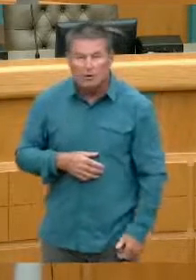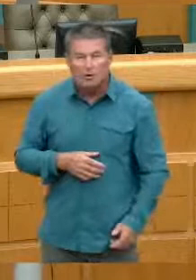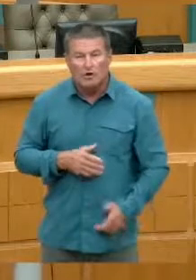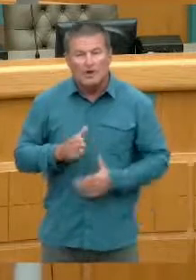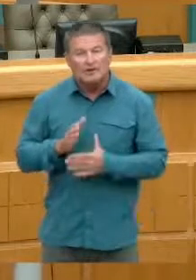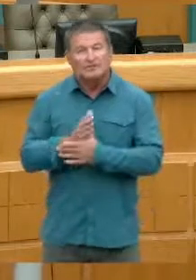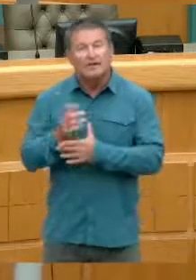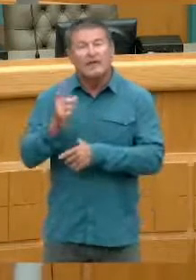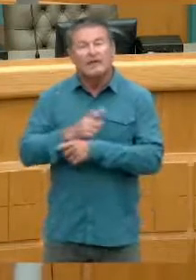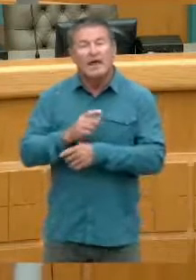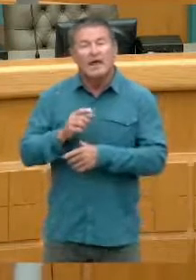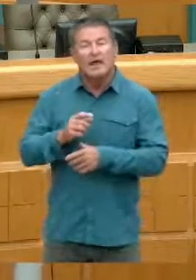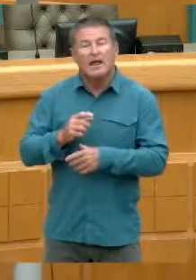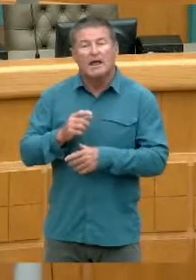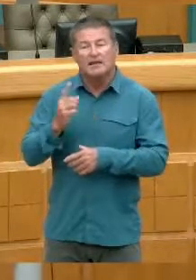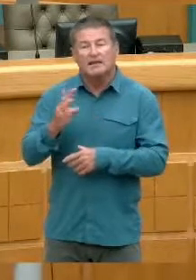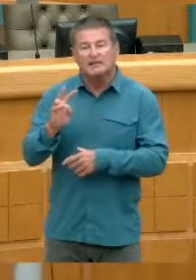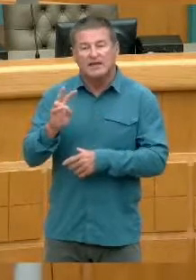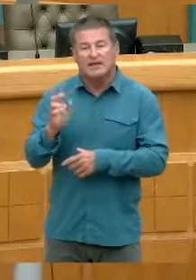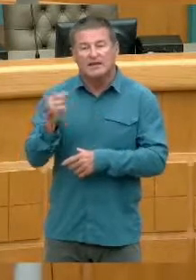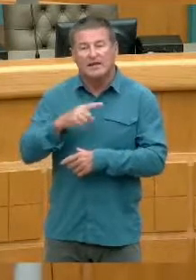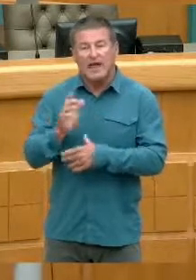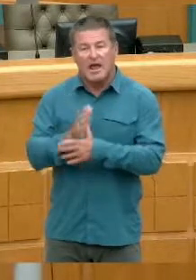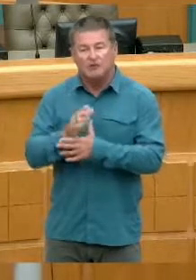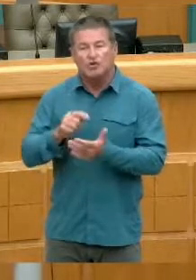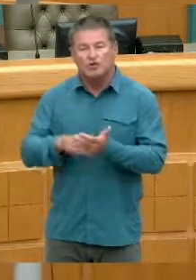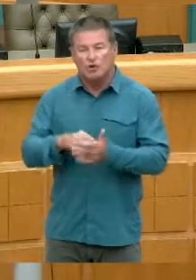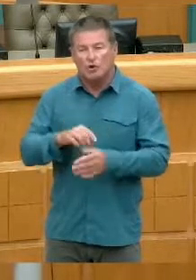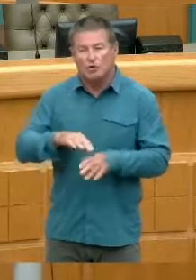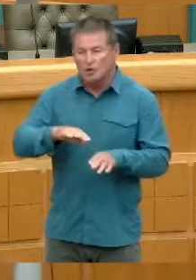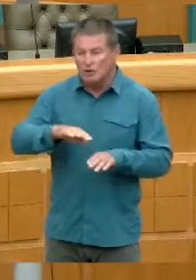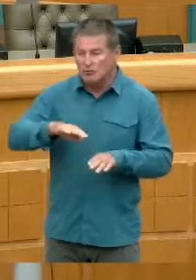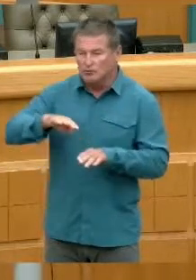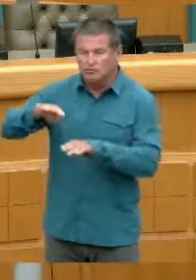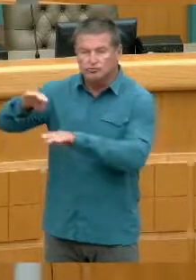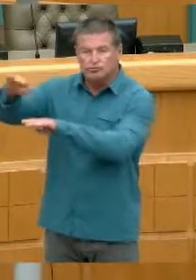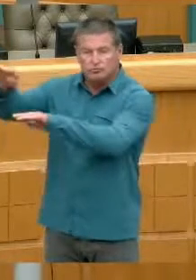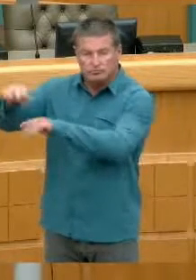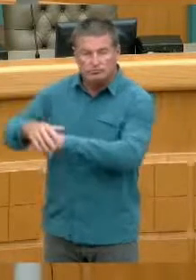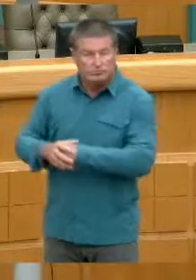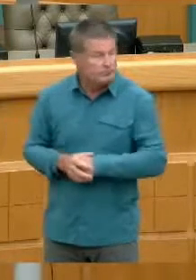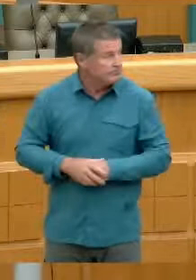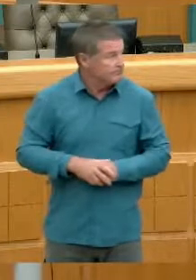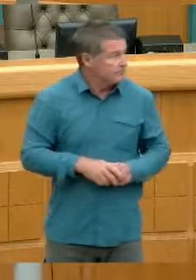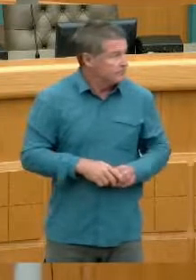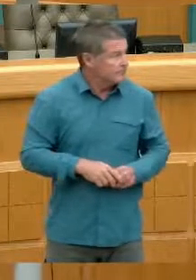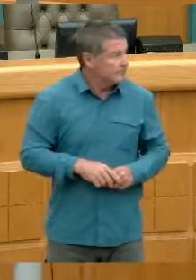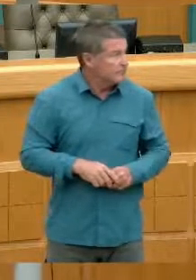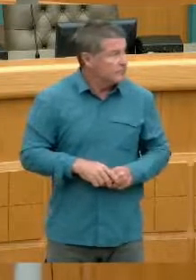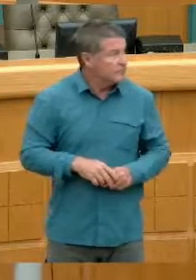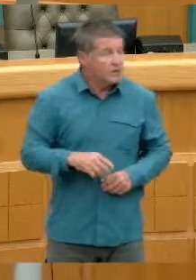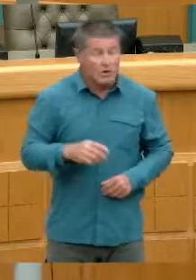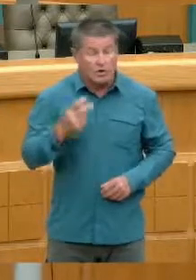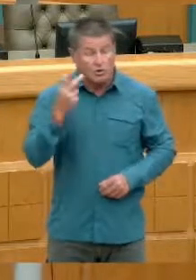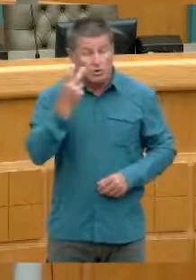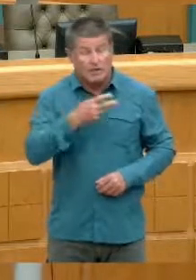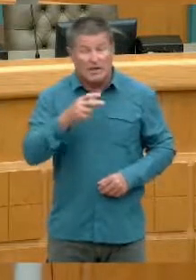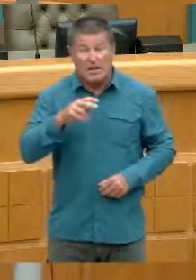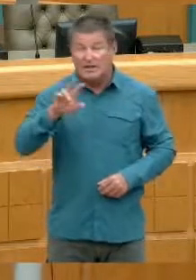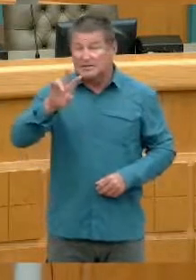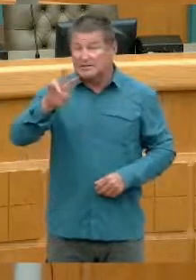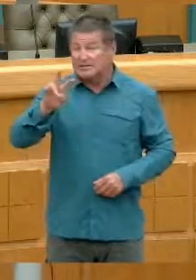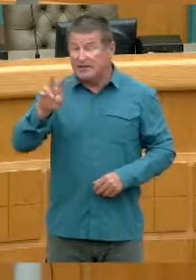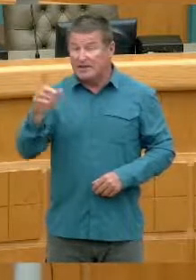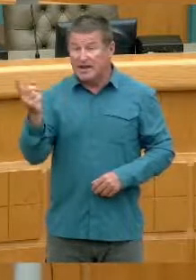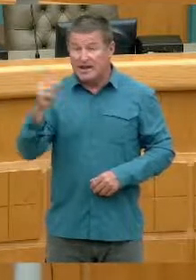that. And then when we look at the 7-day average on the number of cases and kind of the graph of it, you can see that big